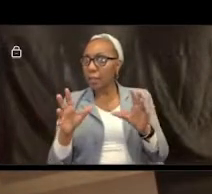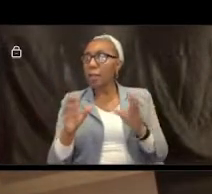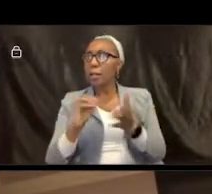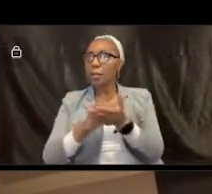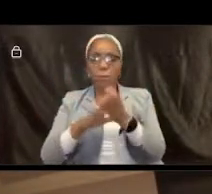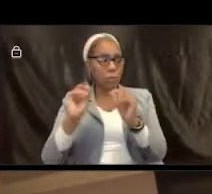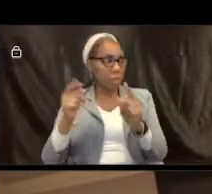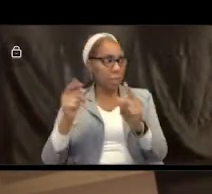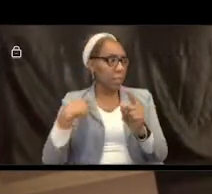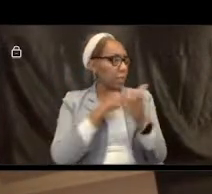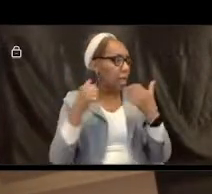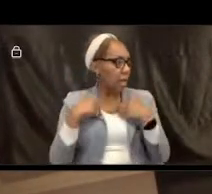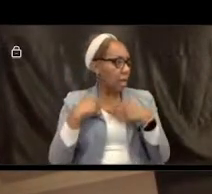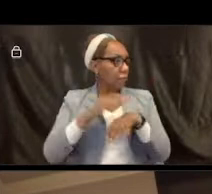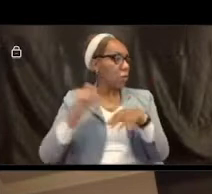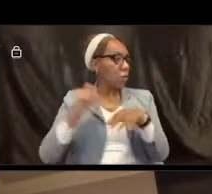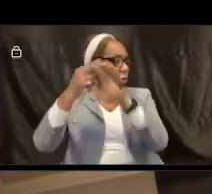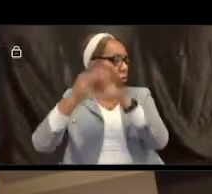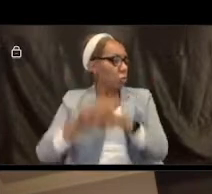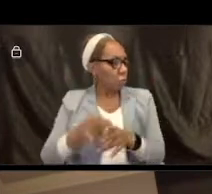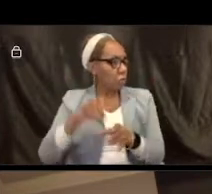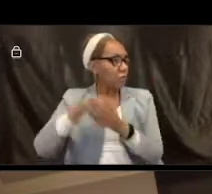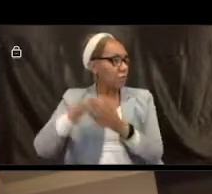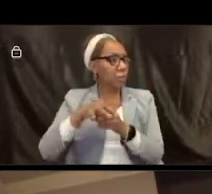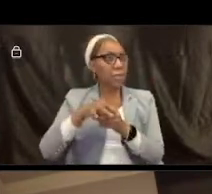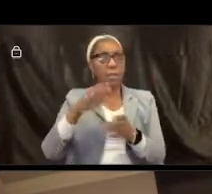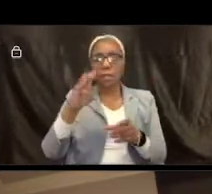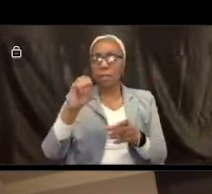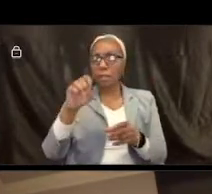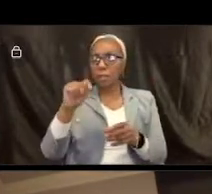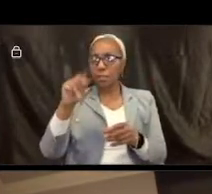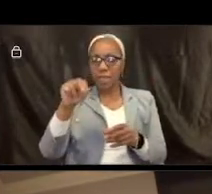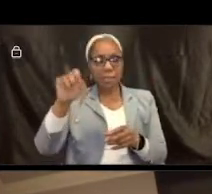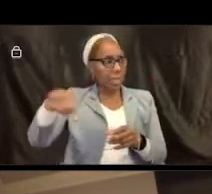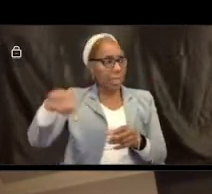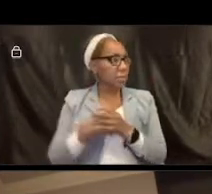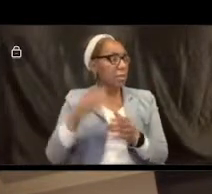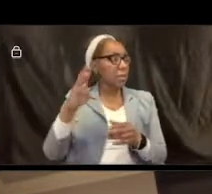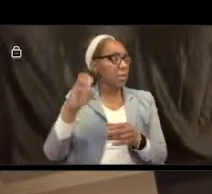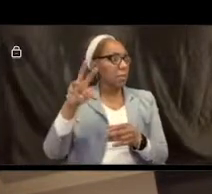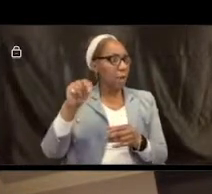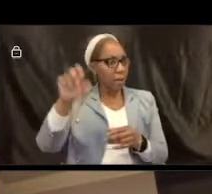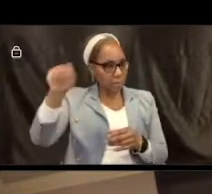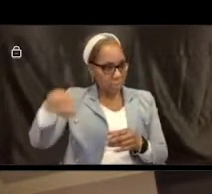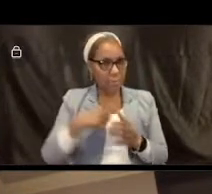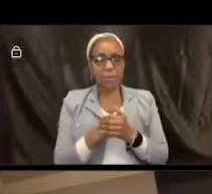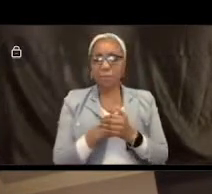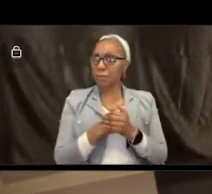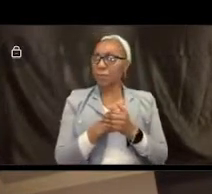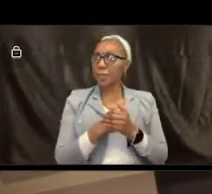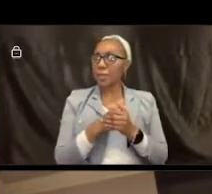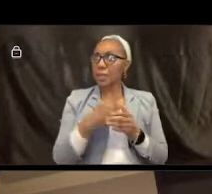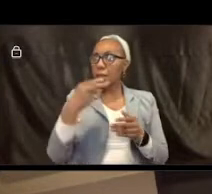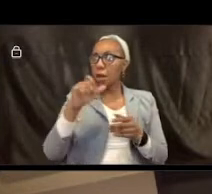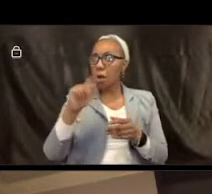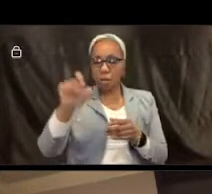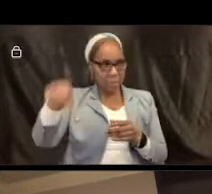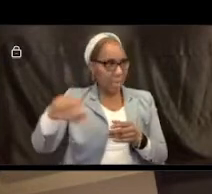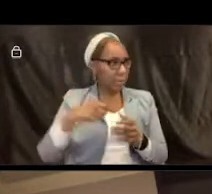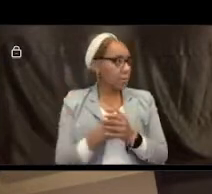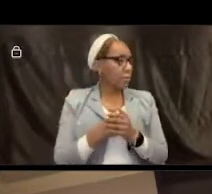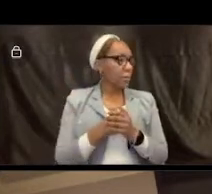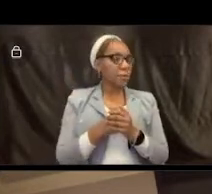call vote. Benton, Yes. Brown, Yes. Hart,